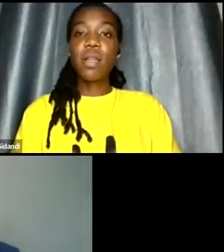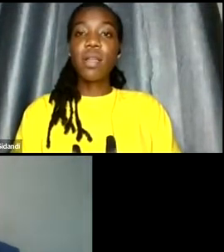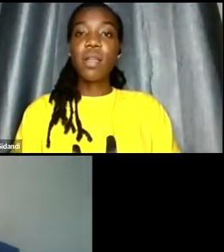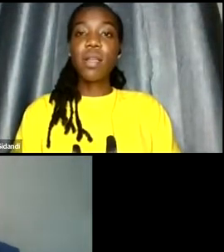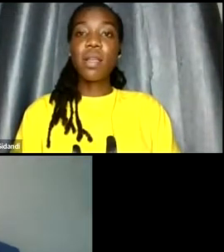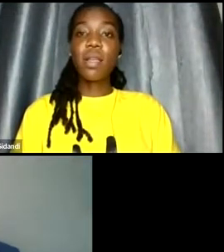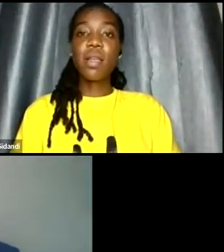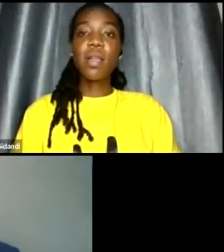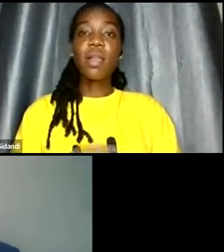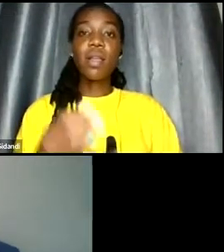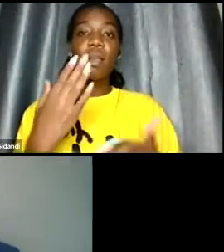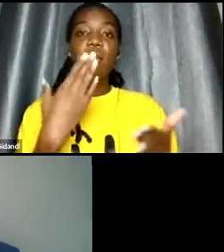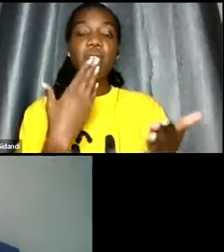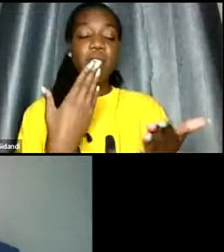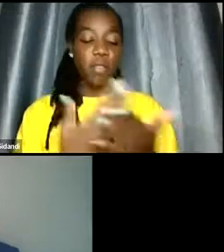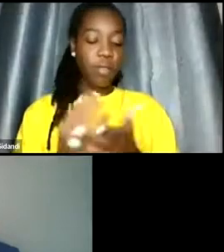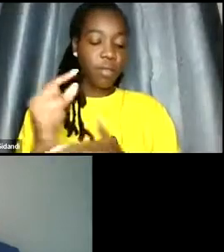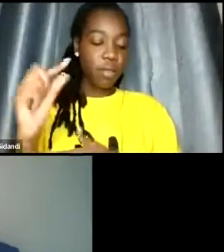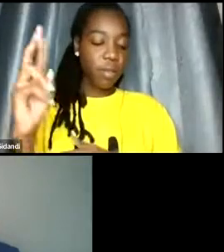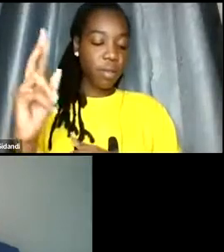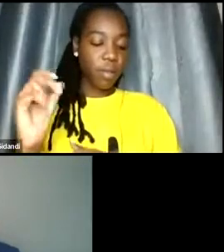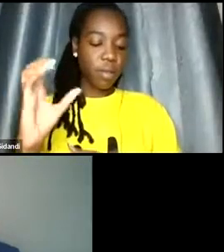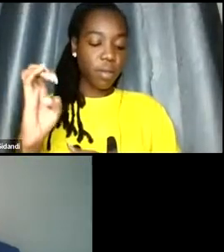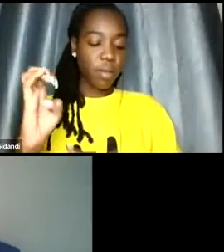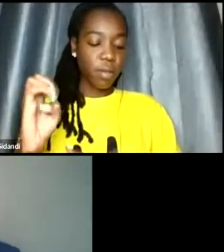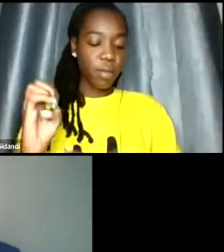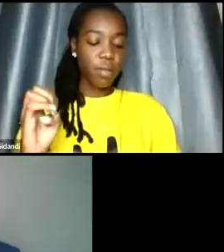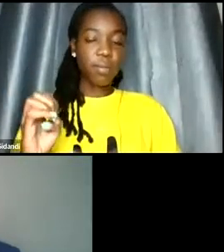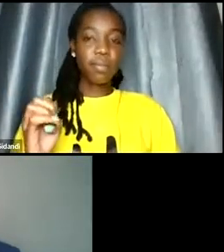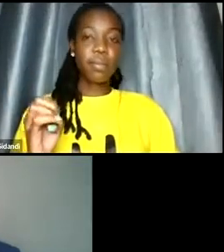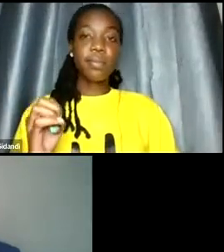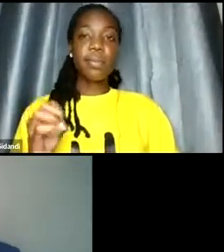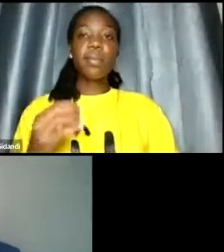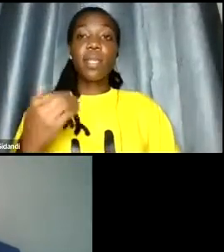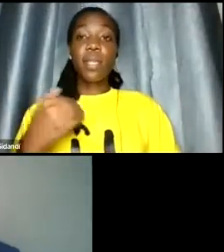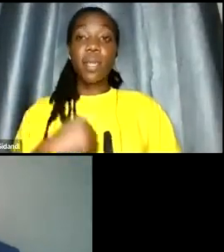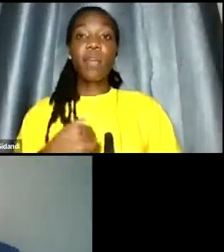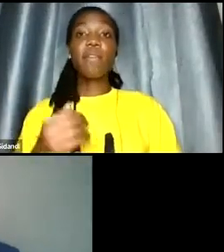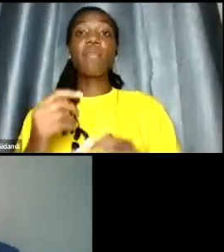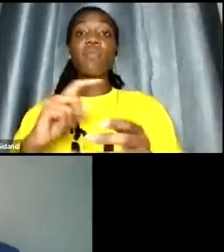Thank you, Grace. Joseph, I have a quick question.